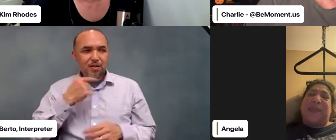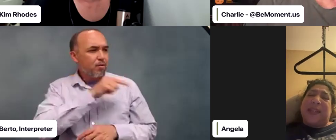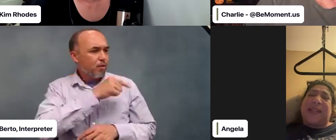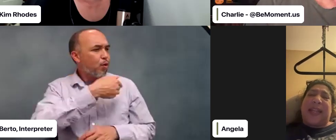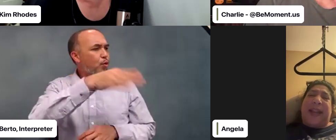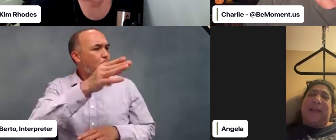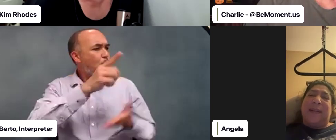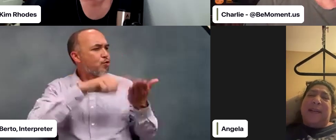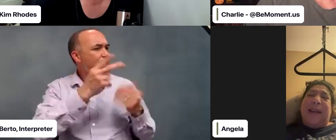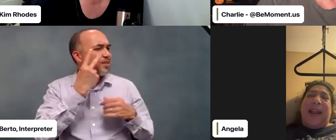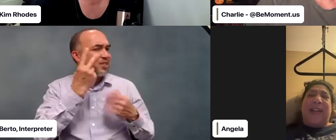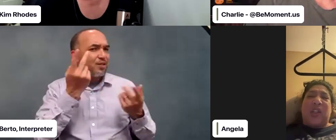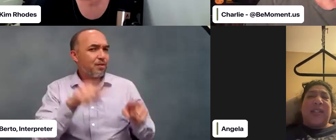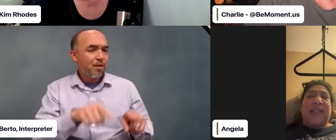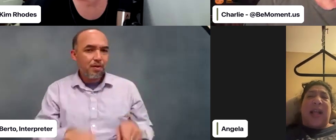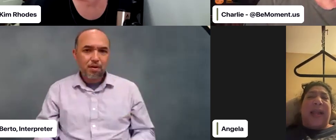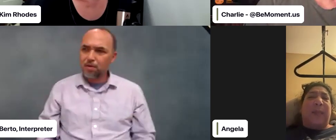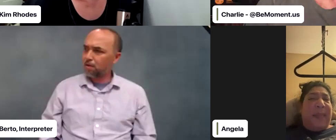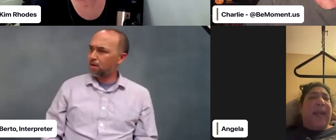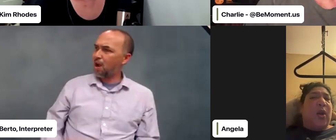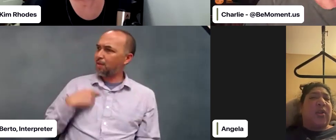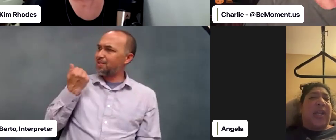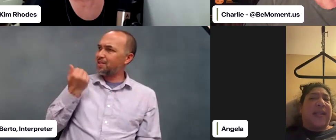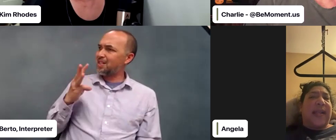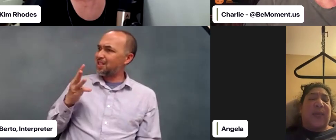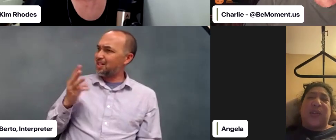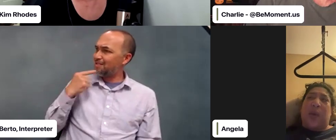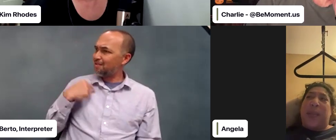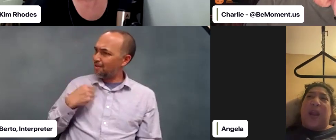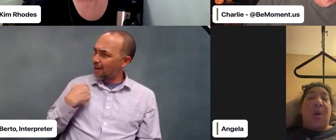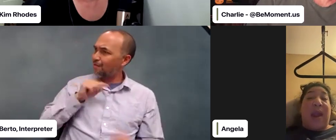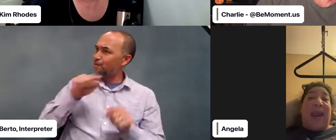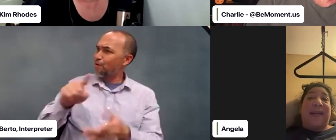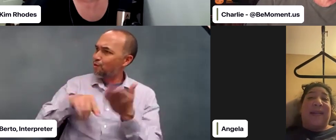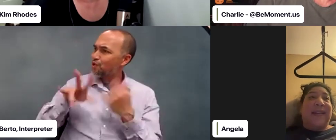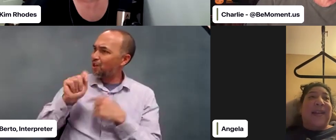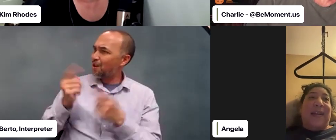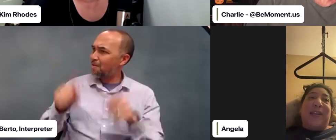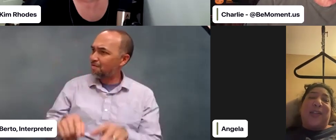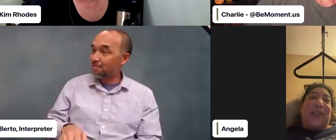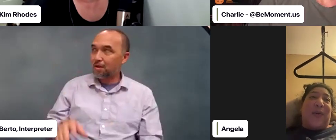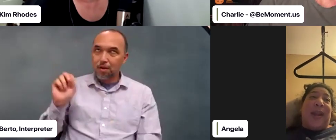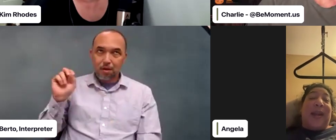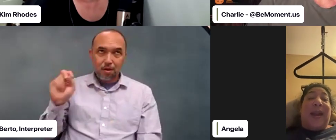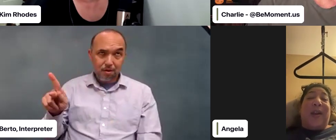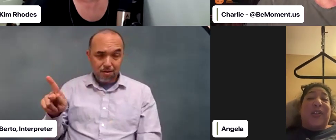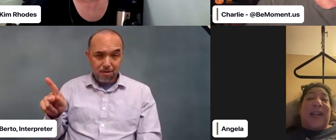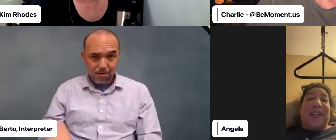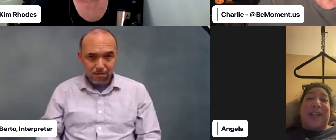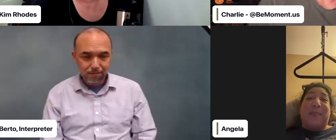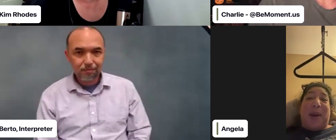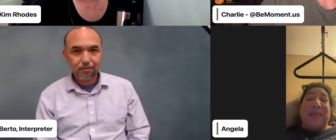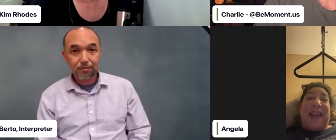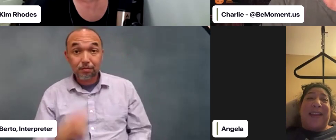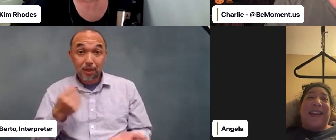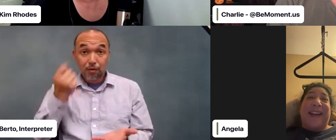I'm 16. And she's telling me to go check this out. So I'm like, okay. So I understand she